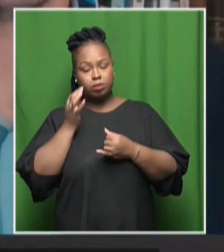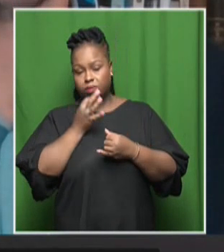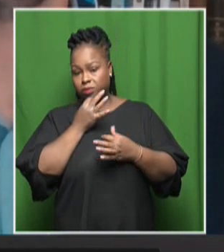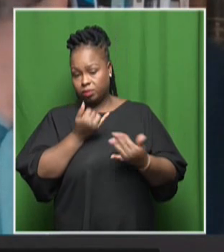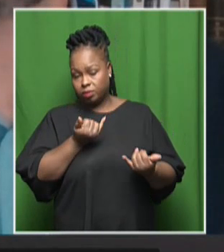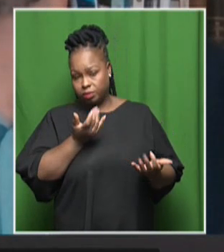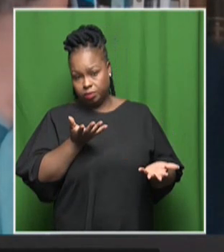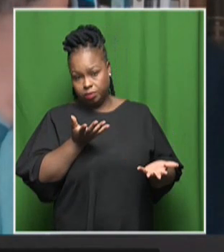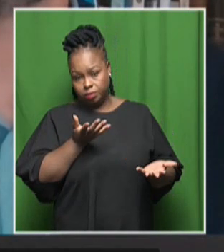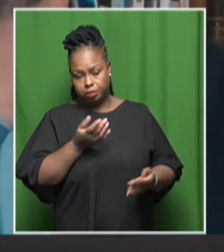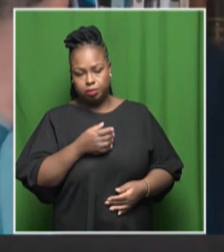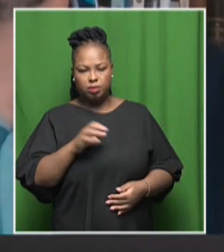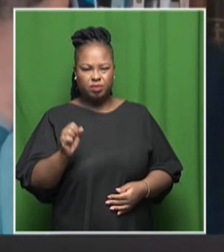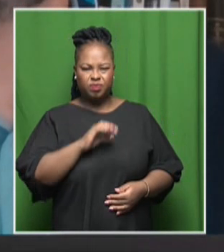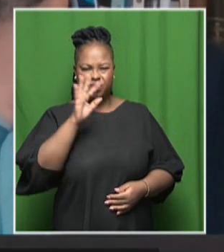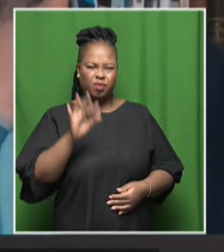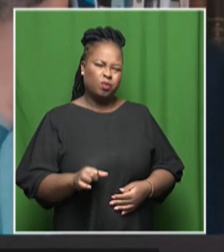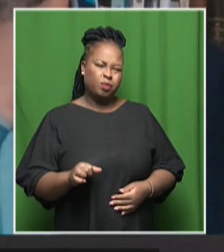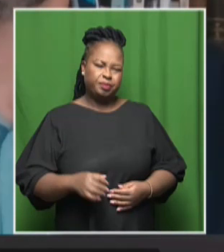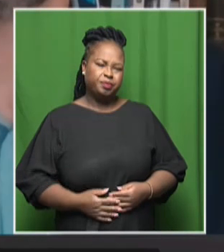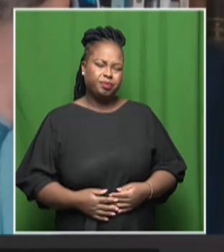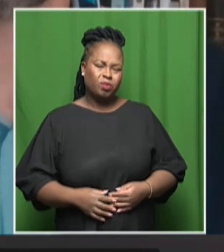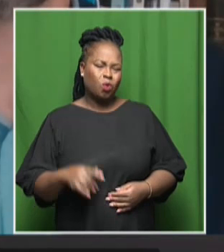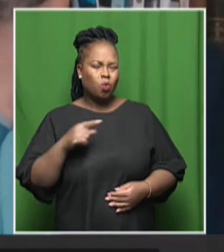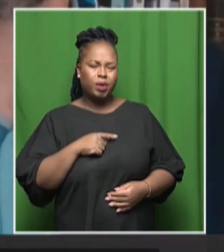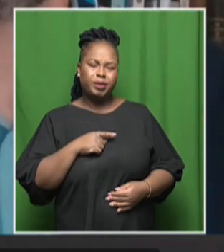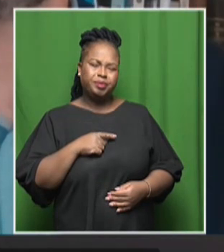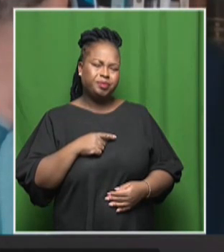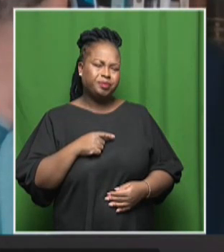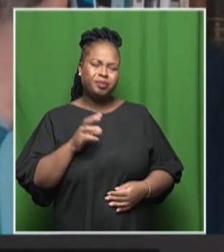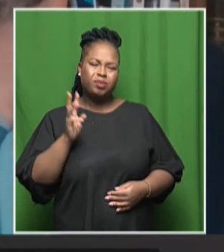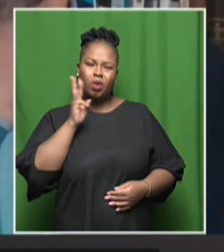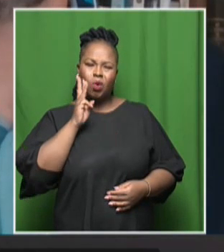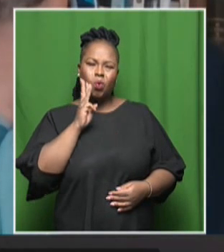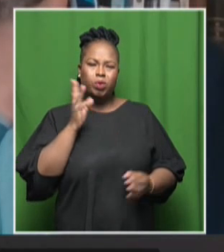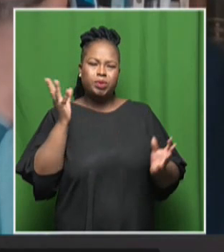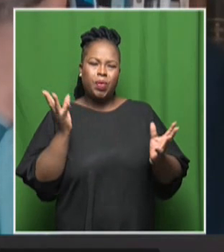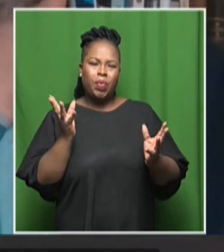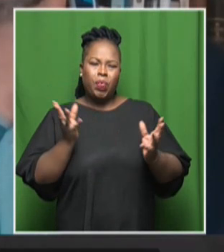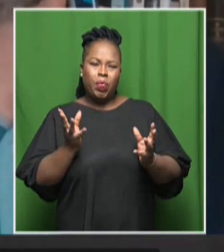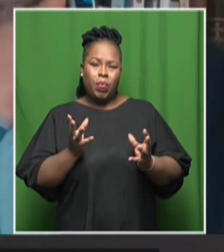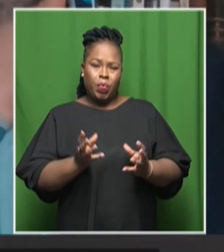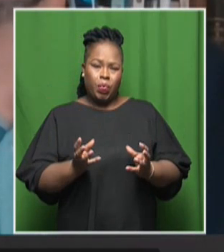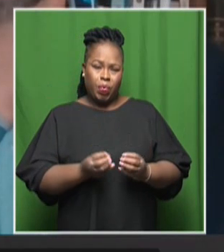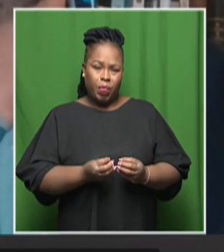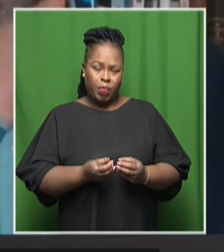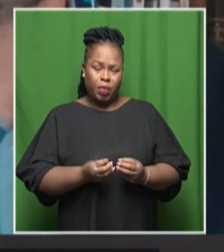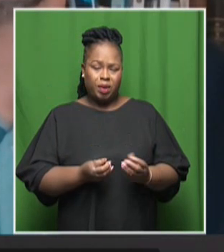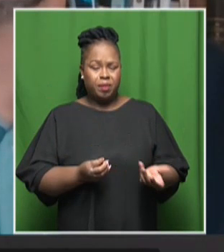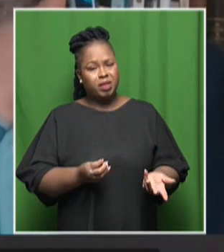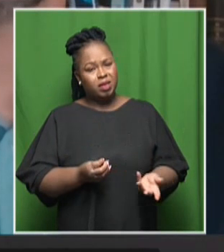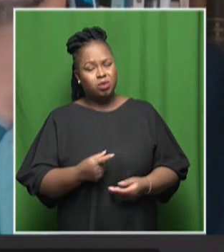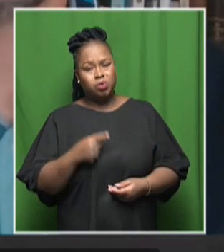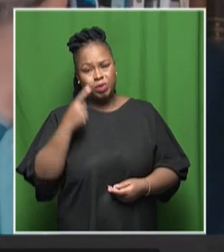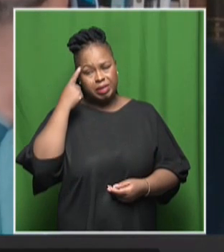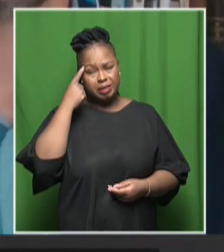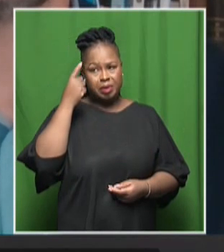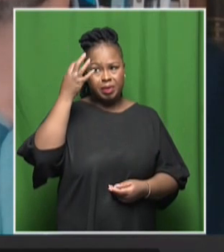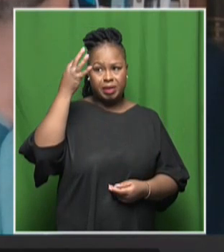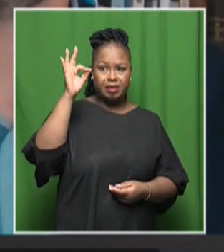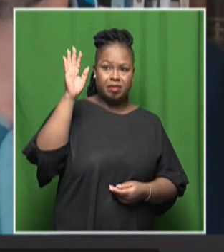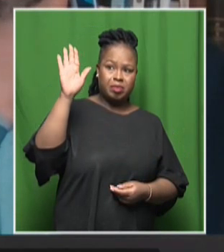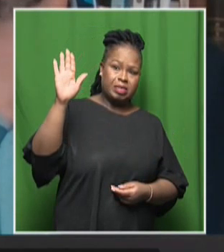Prof, South Africa, though, as a water-scarce country, can we use what we know for government,